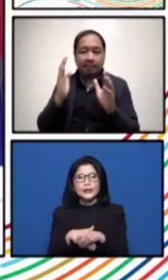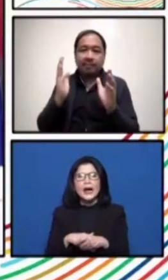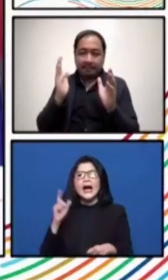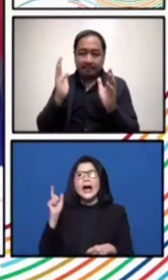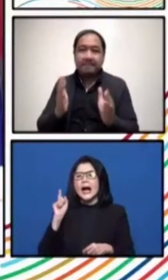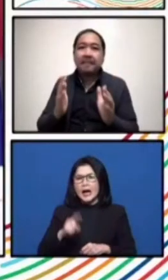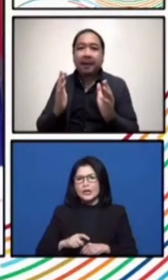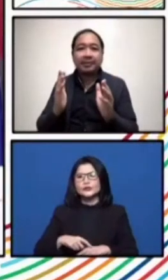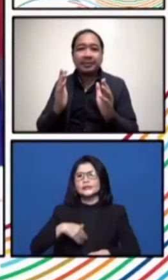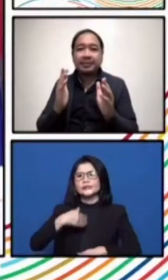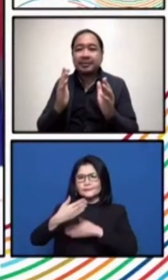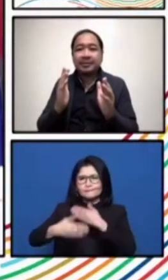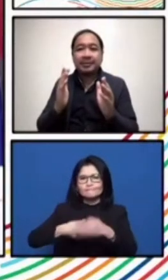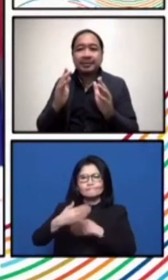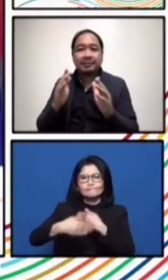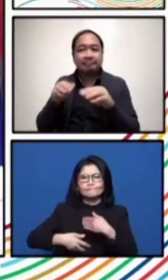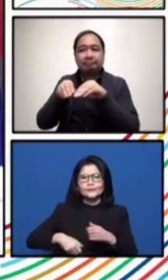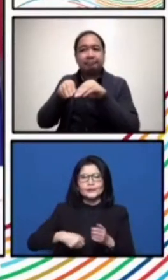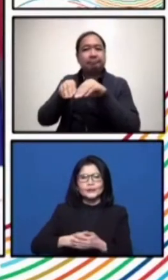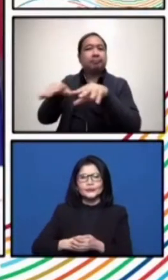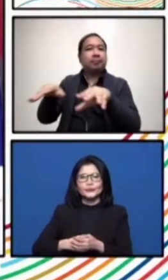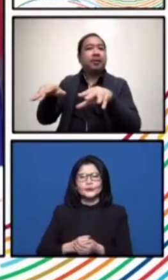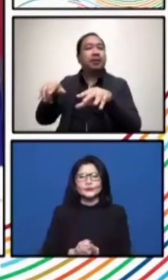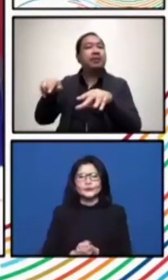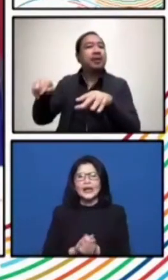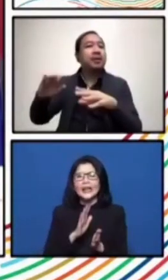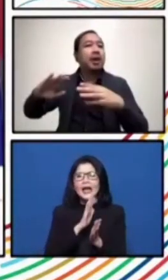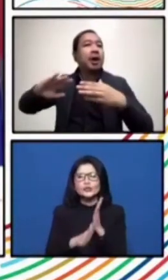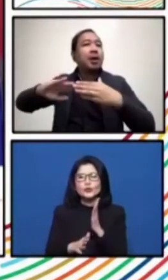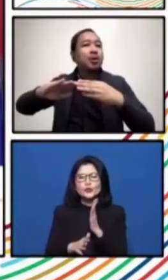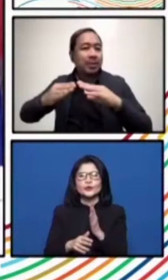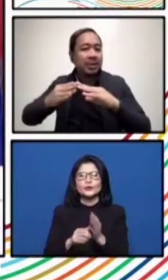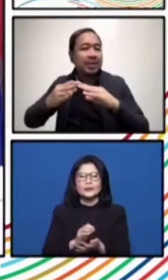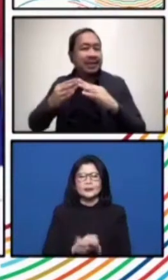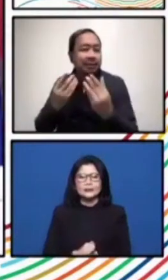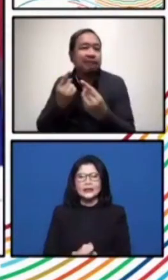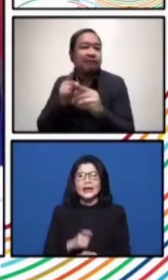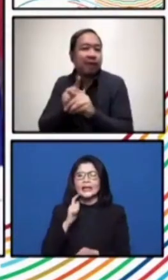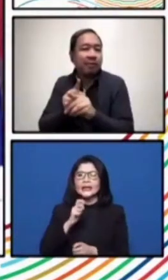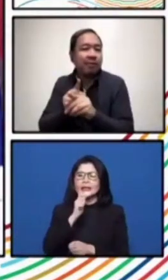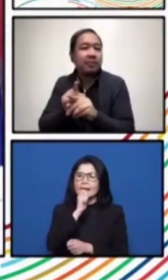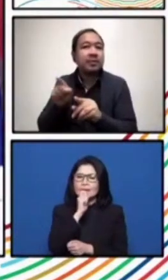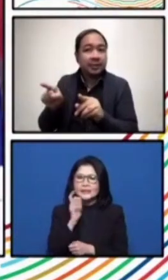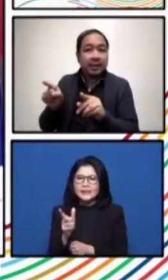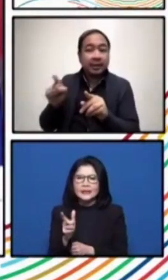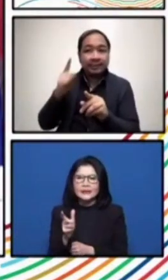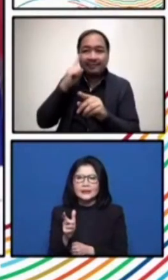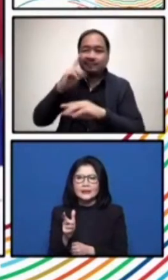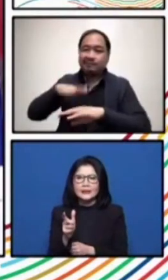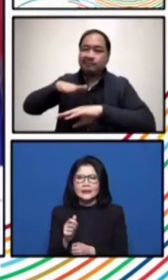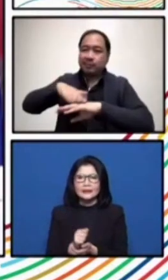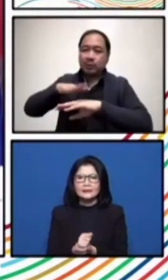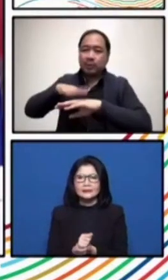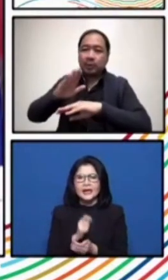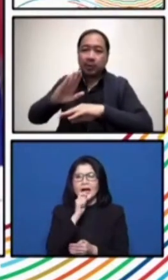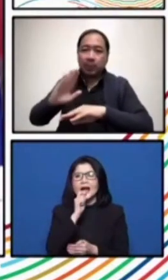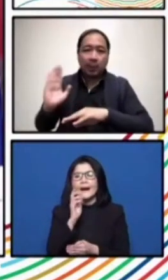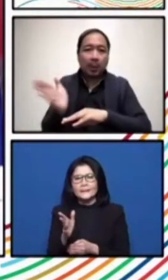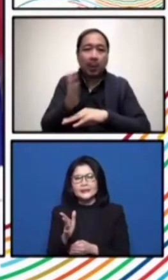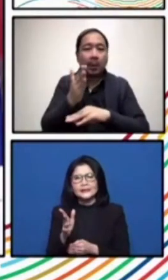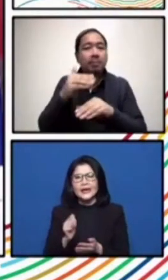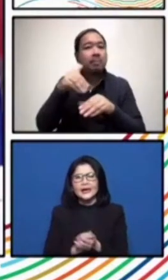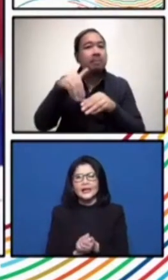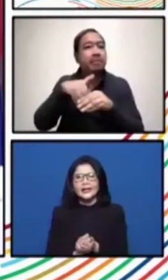and I think this is part of the message and key measure that all set parties should follow on how to